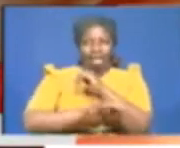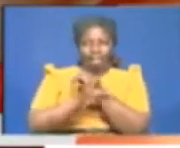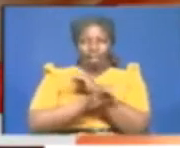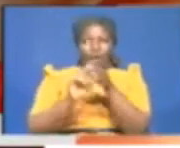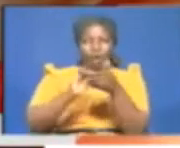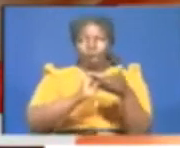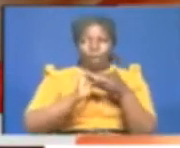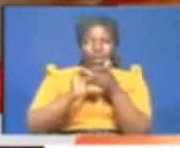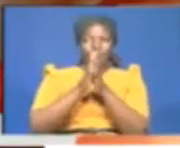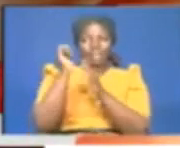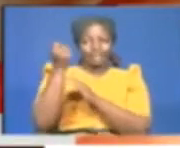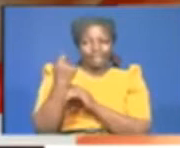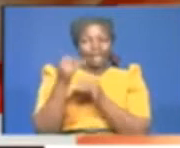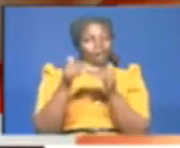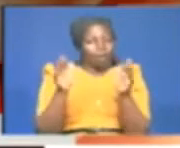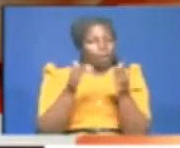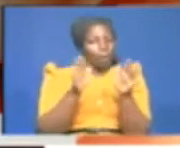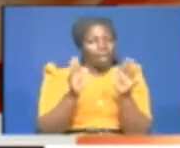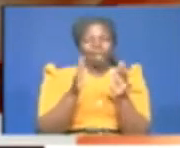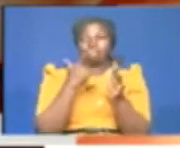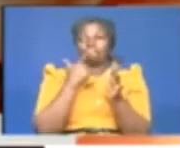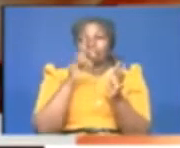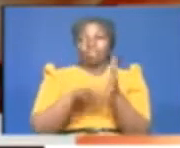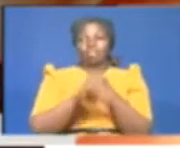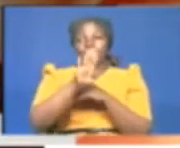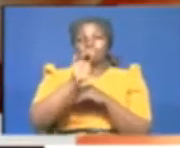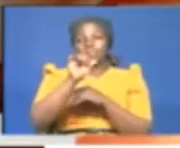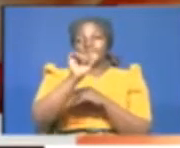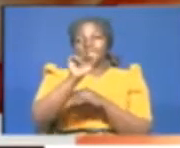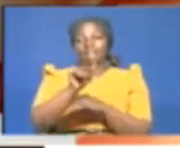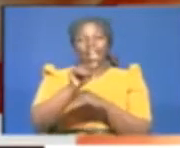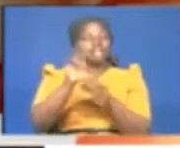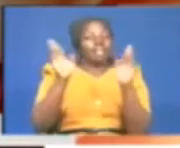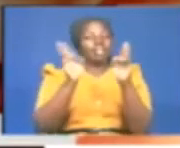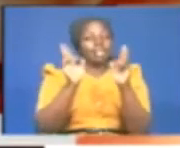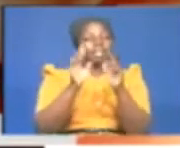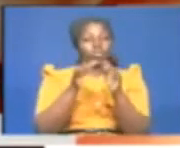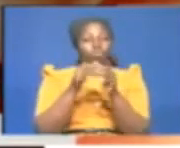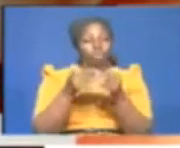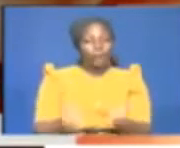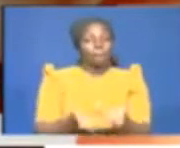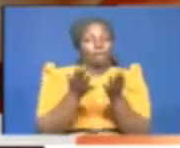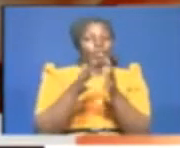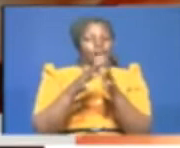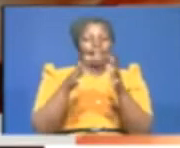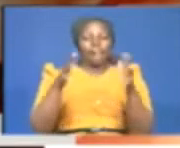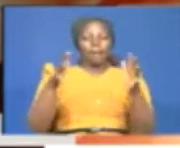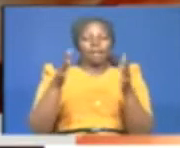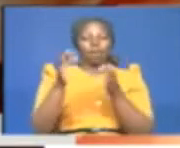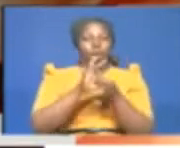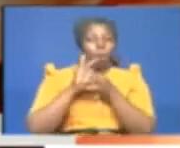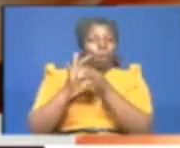ambassador emphasized Friday that Beijing is ready to enhance and expand cooperation with Nairobi for the benefit of the